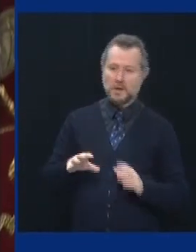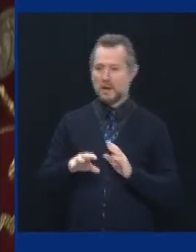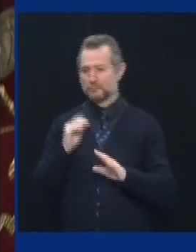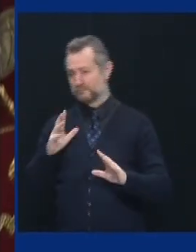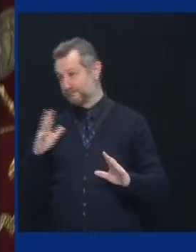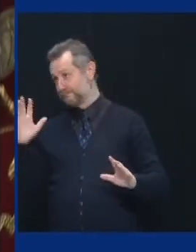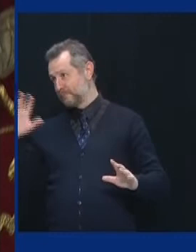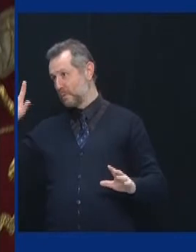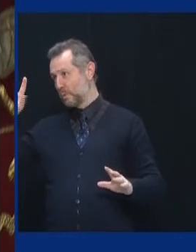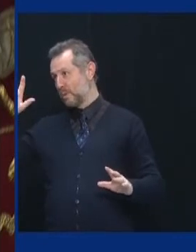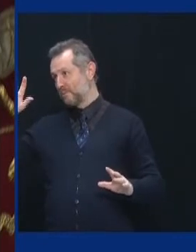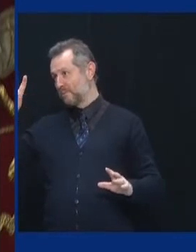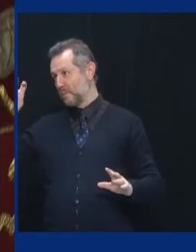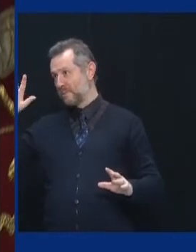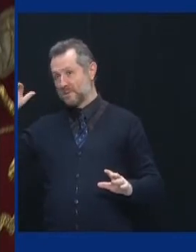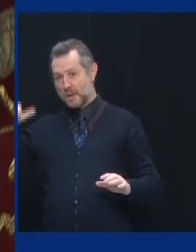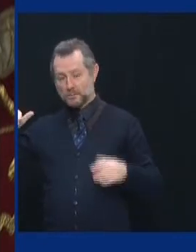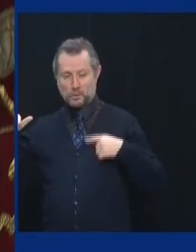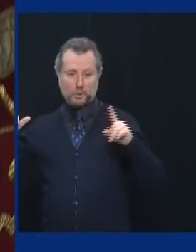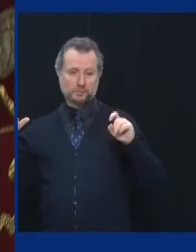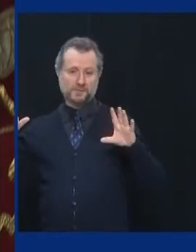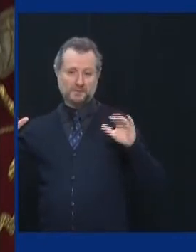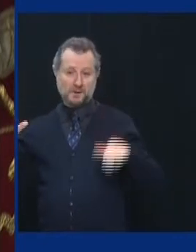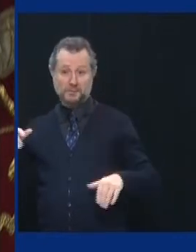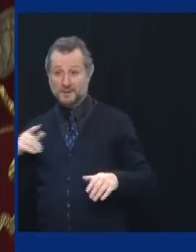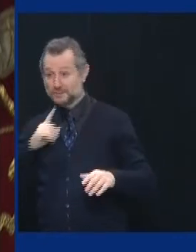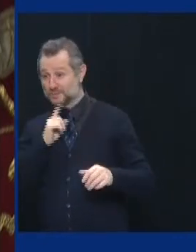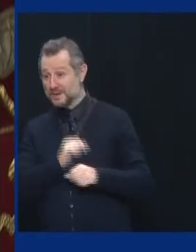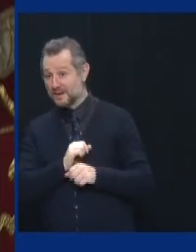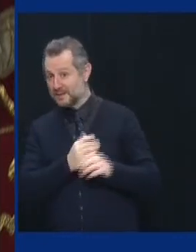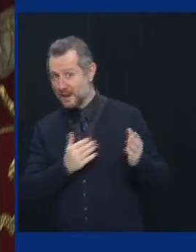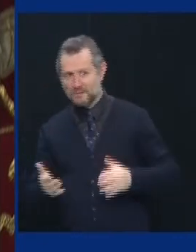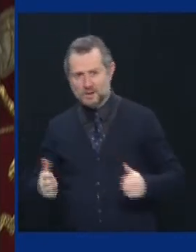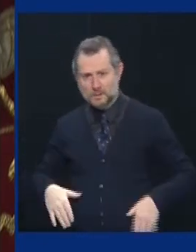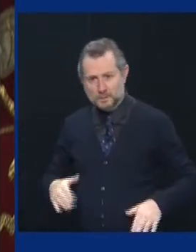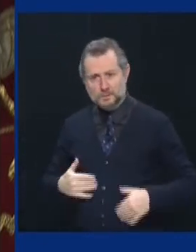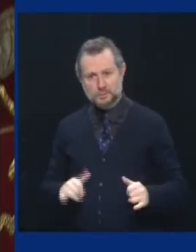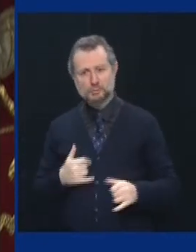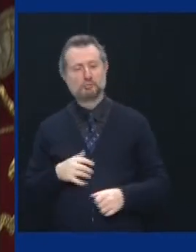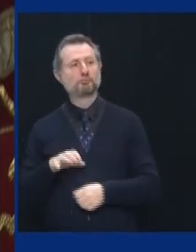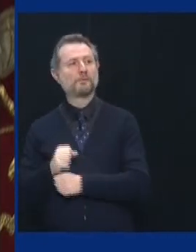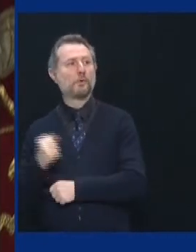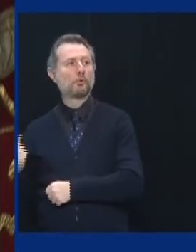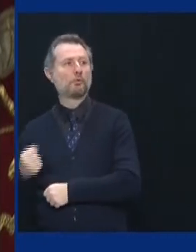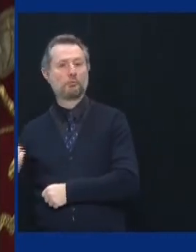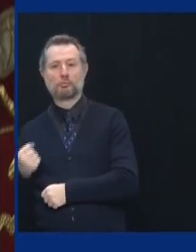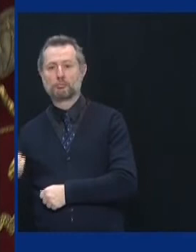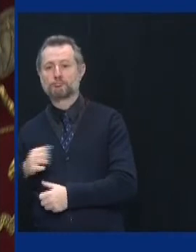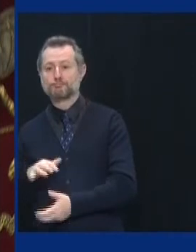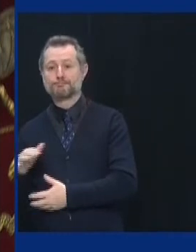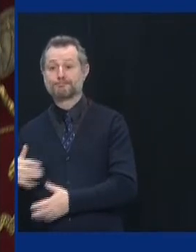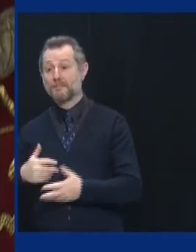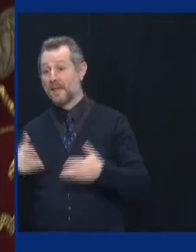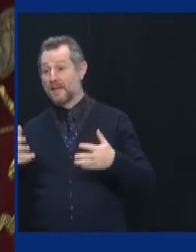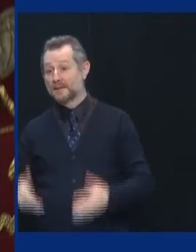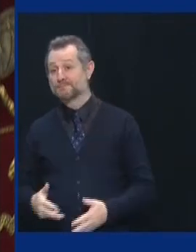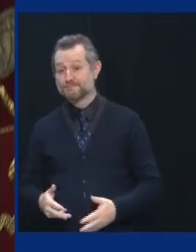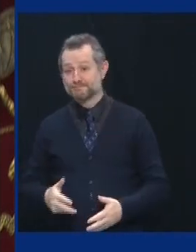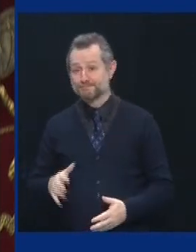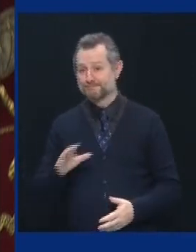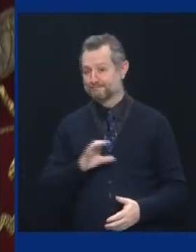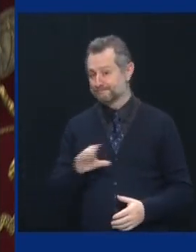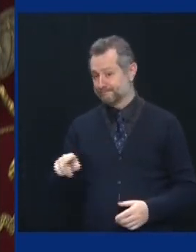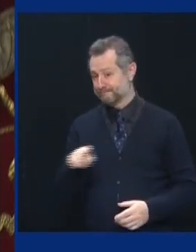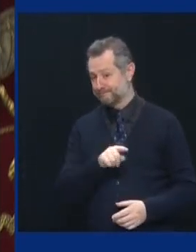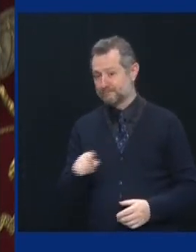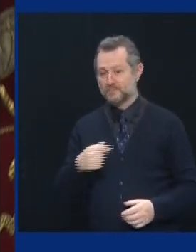were reserved. They were not delivered to New York, they were reserved for us. And the balance of that will keep what we believe will be used